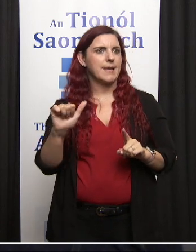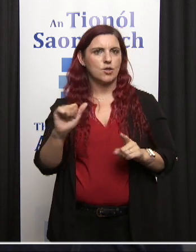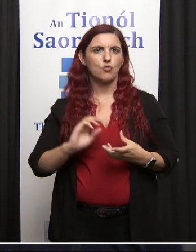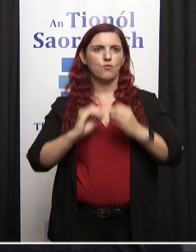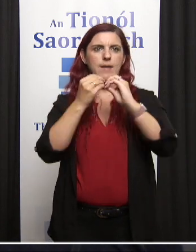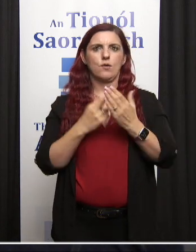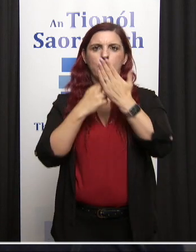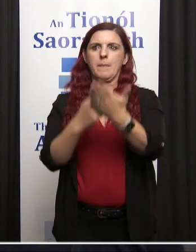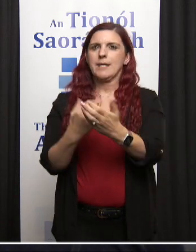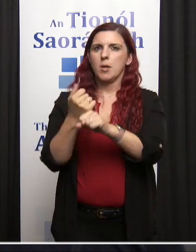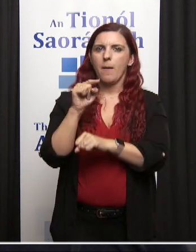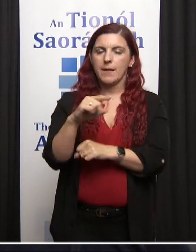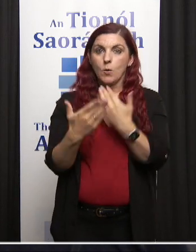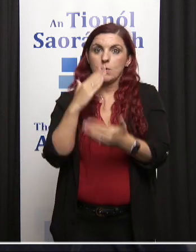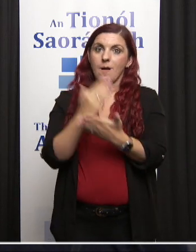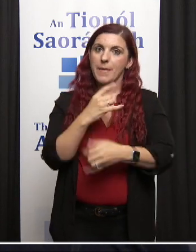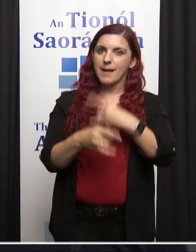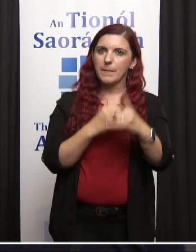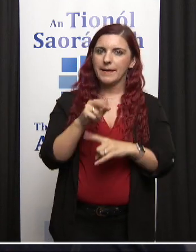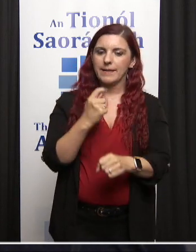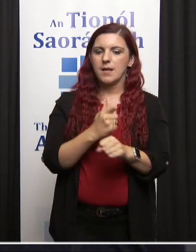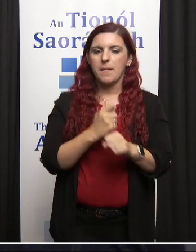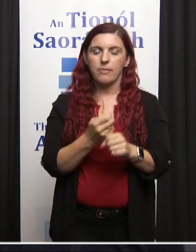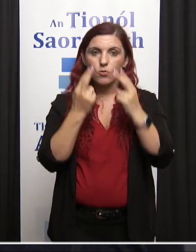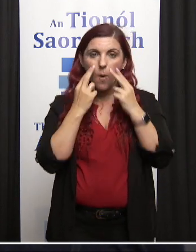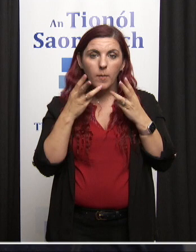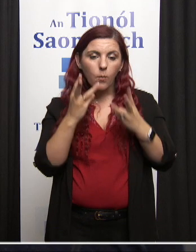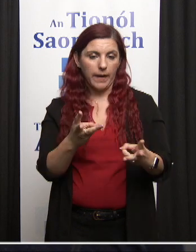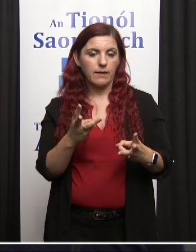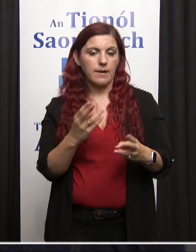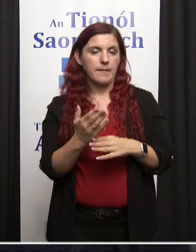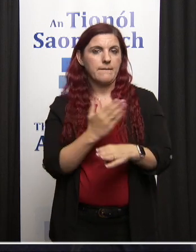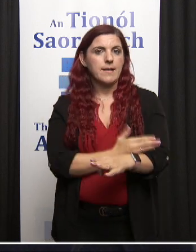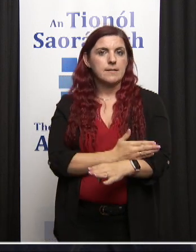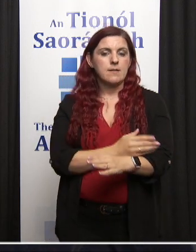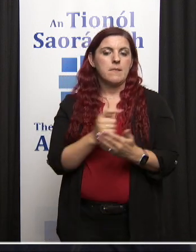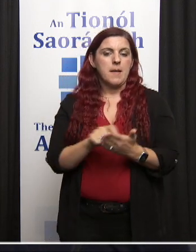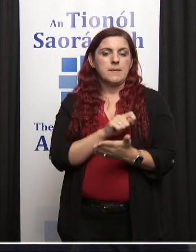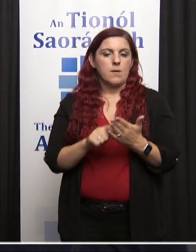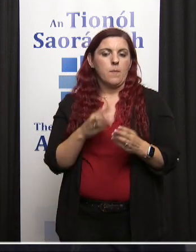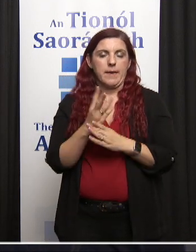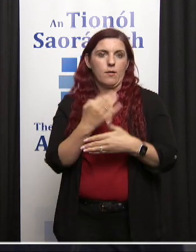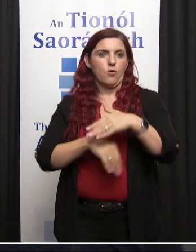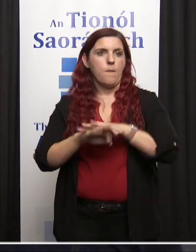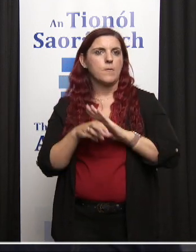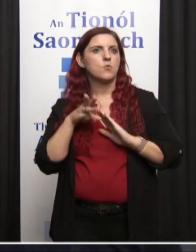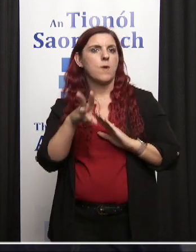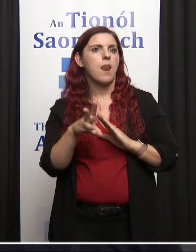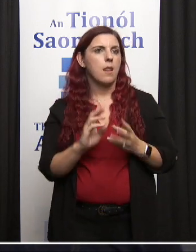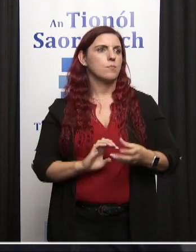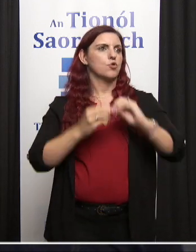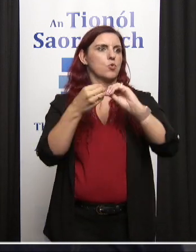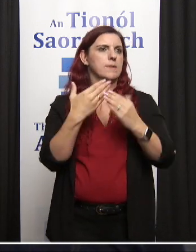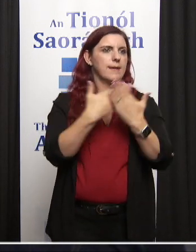recommendations around that. And the normal way that this would happen in advance of a plebiscite would that the government would produce a piece